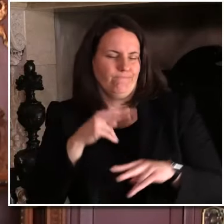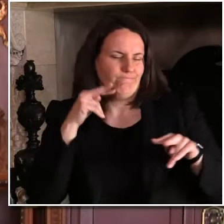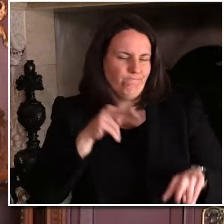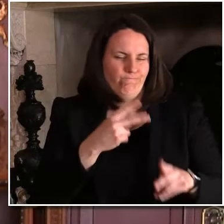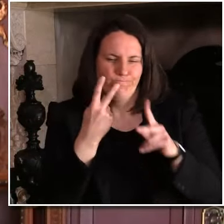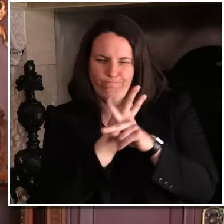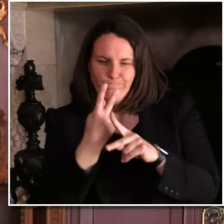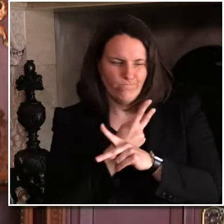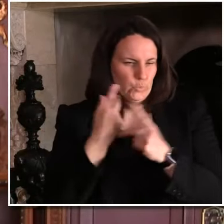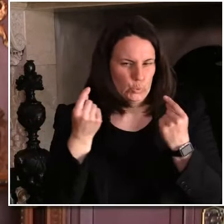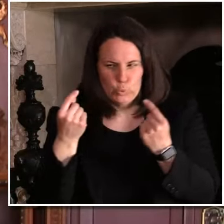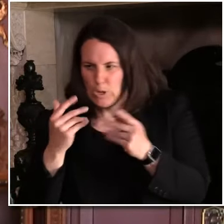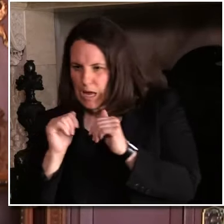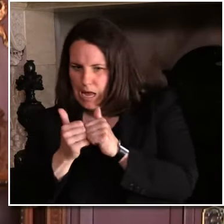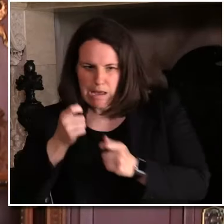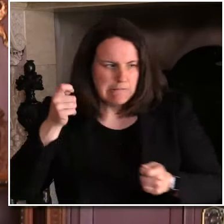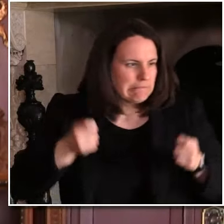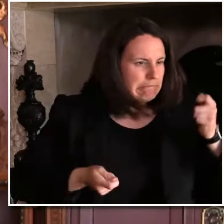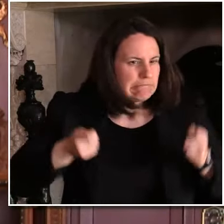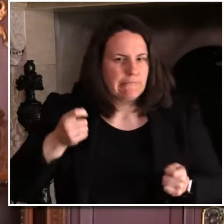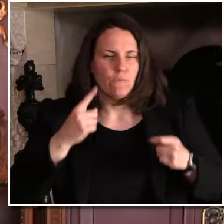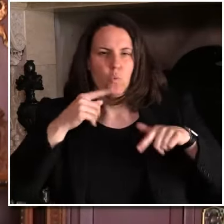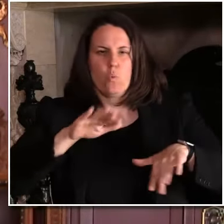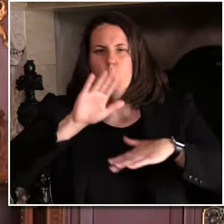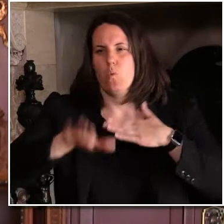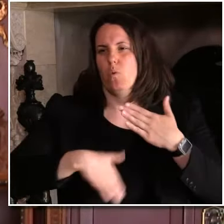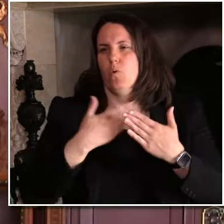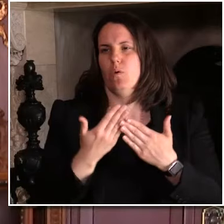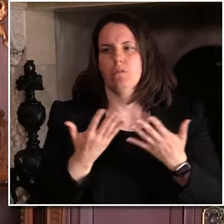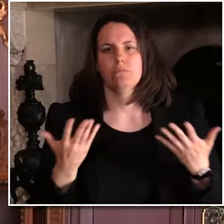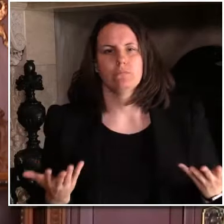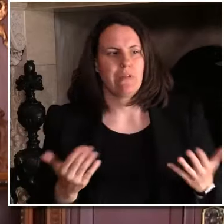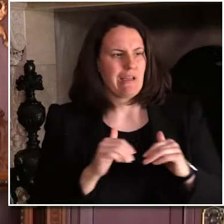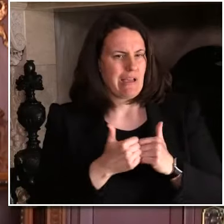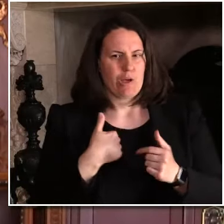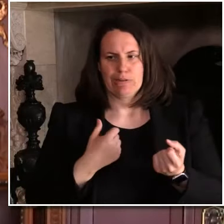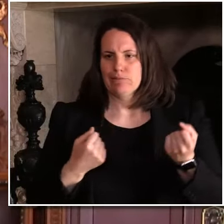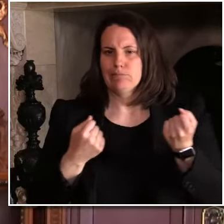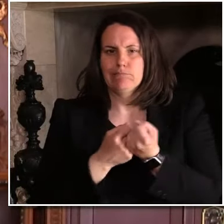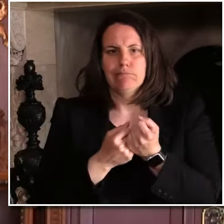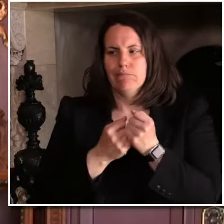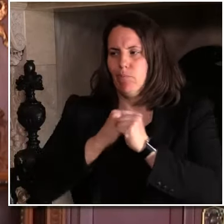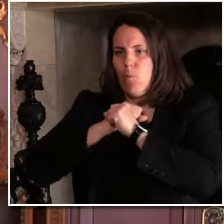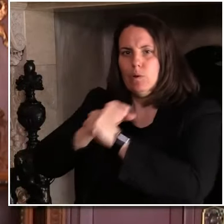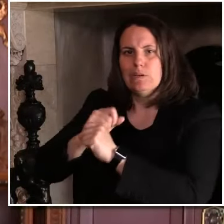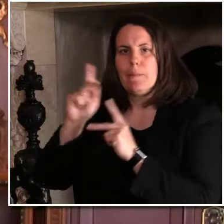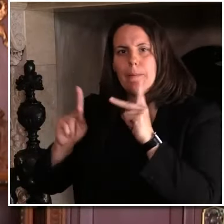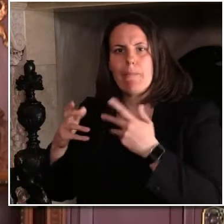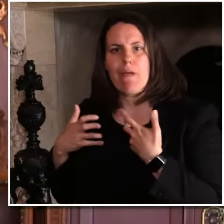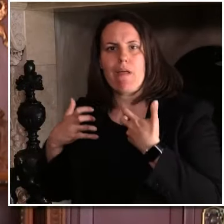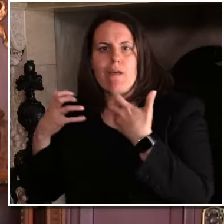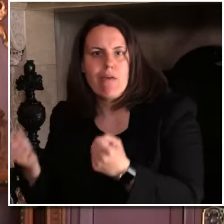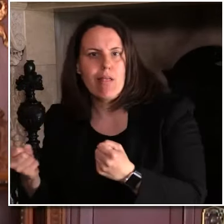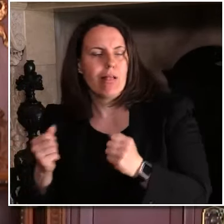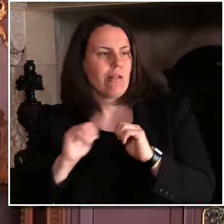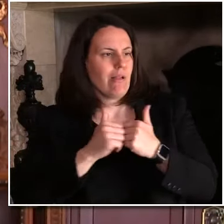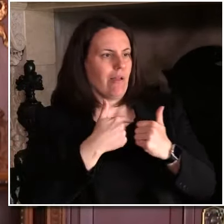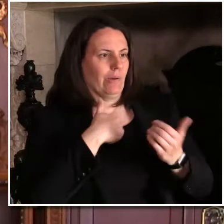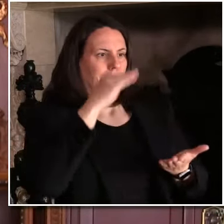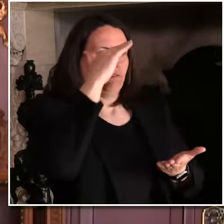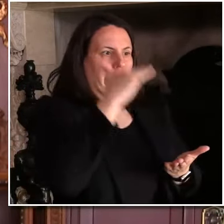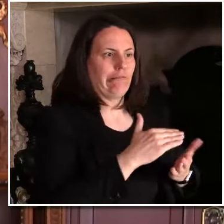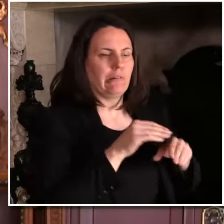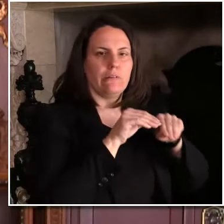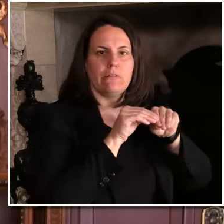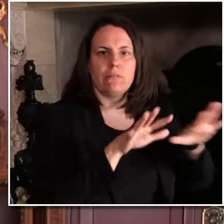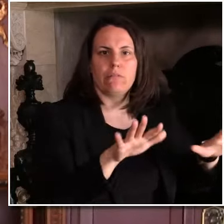or we're not boxing in our society, we're boxing in the virus. And if we can get to that point, even though that